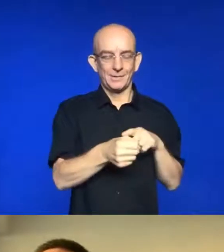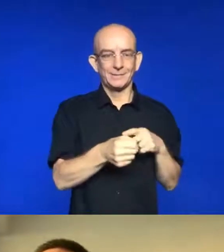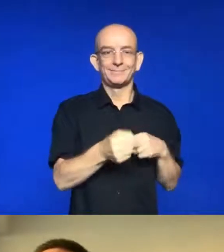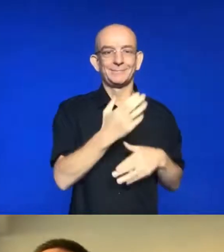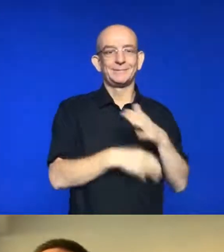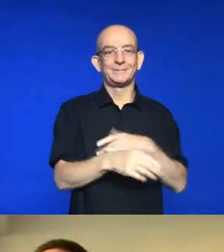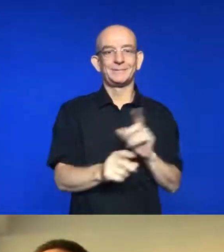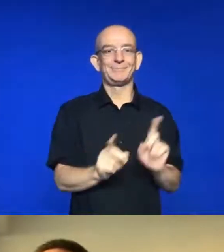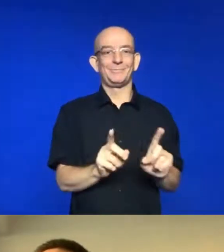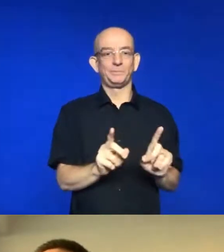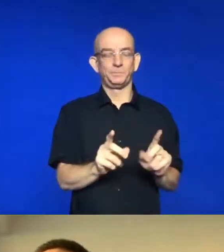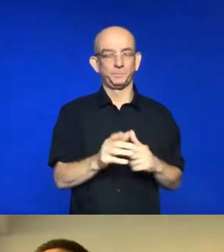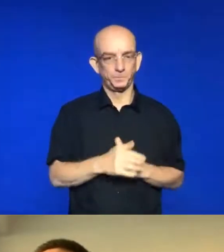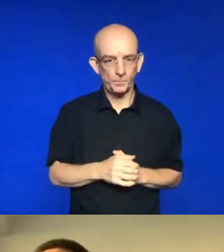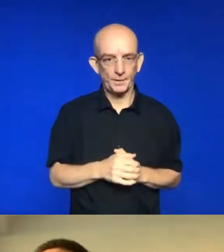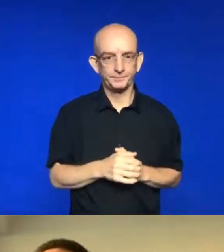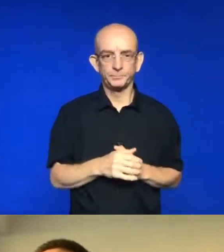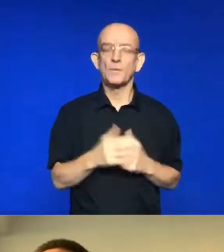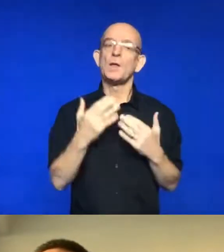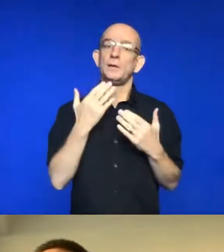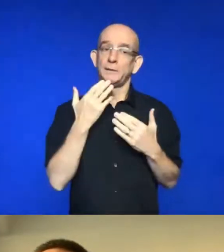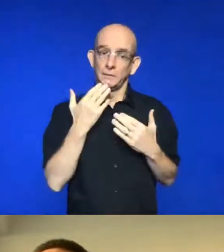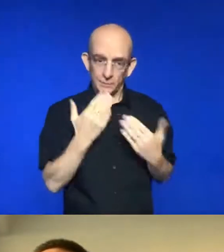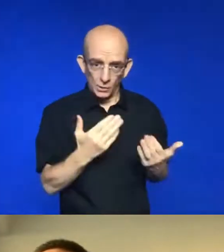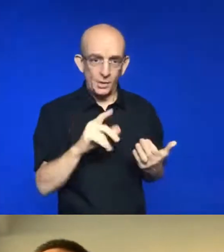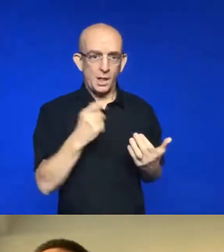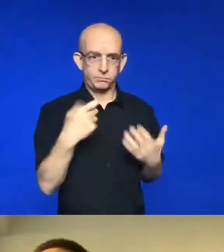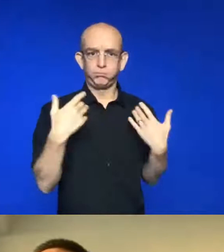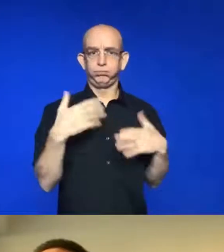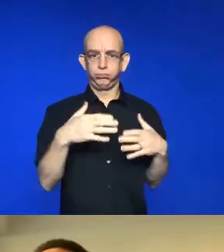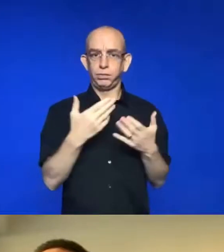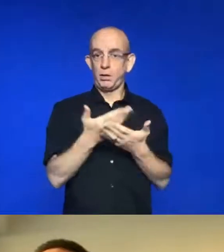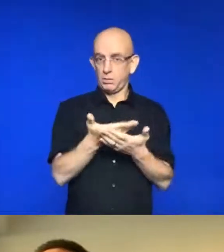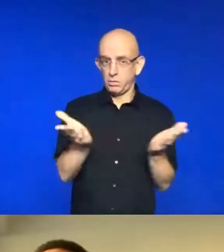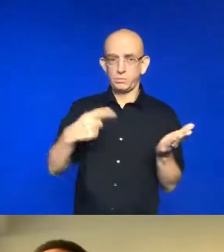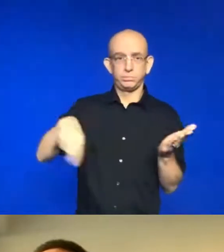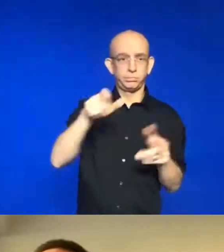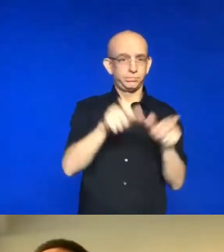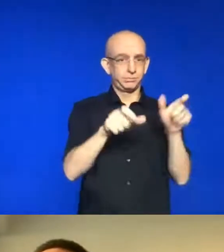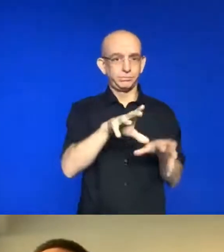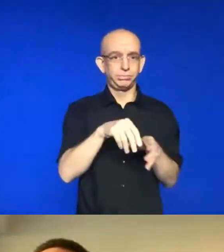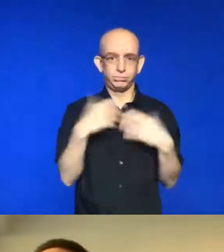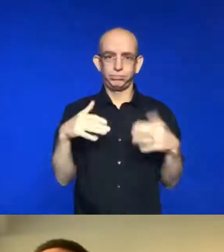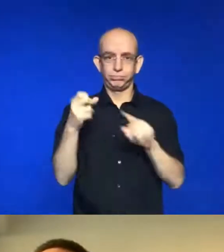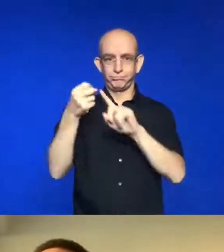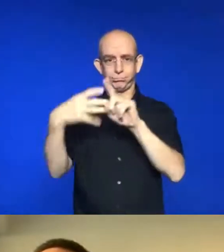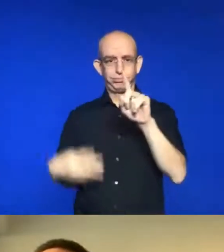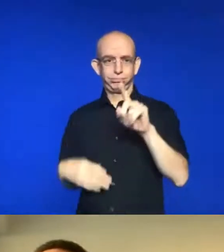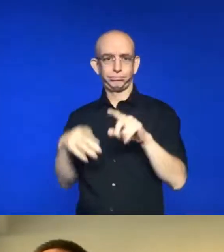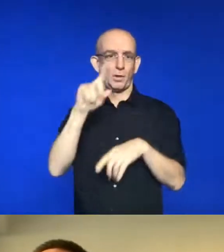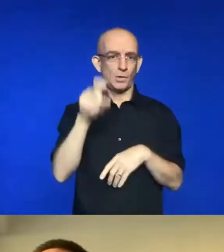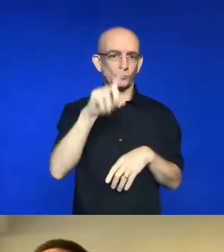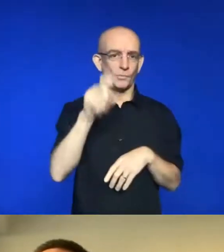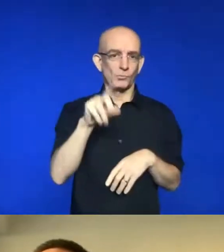say, need of going into more details about disability cards and disability registries. We are getting a lot of questions around